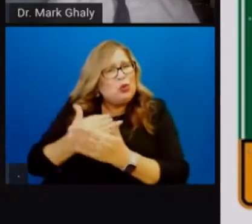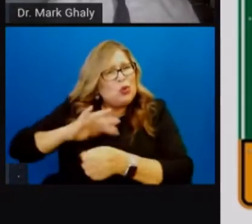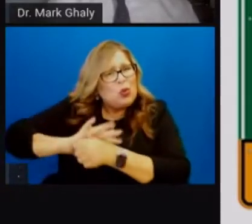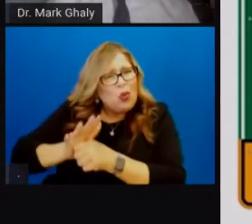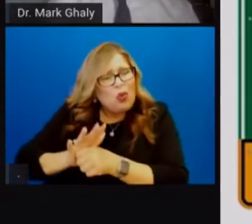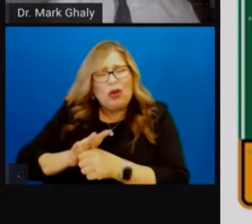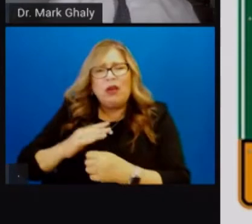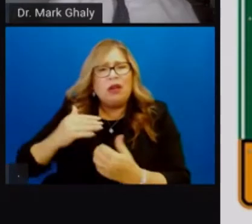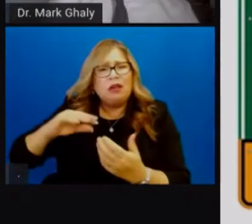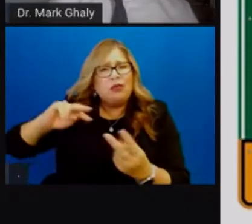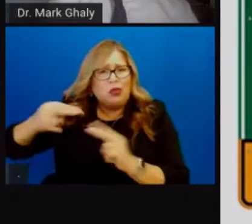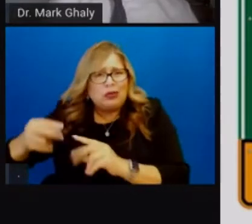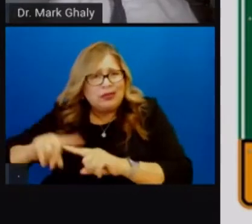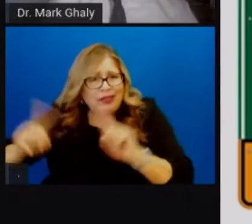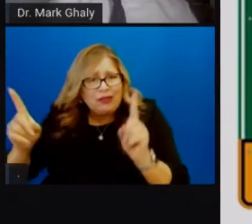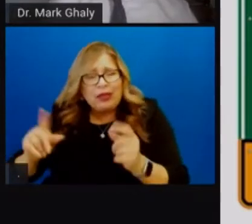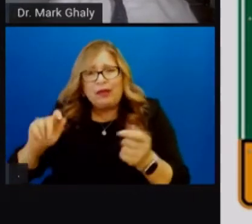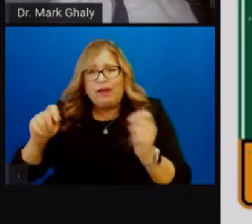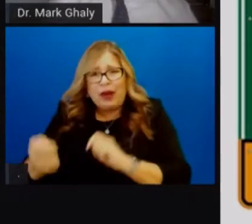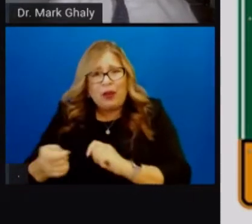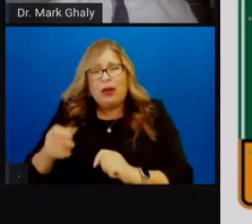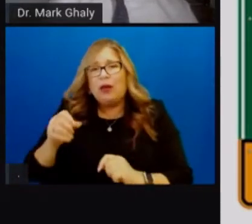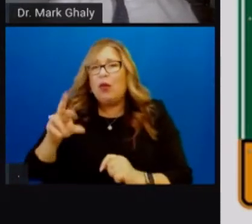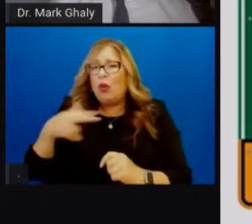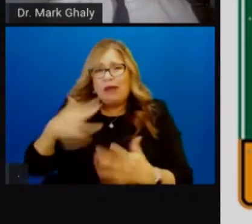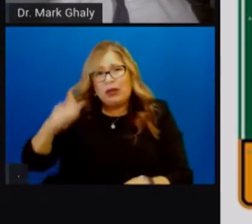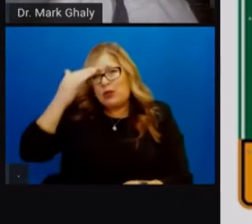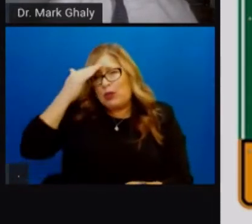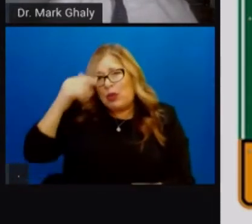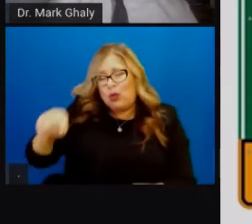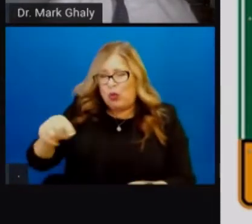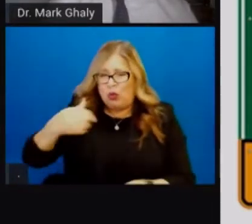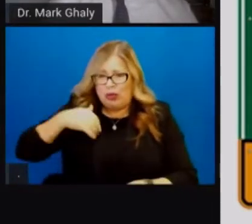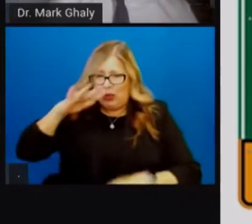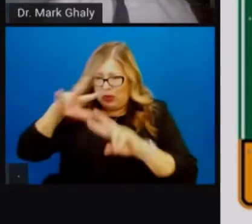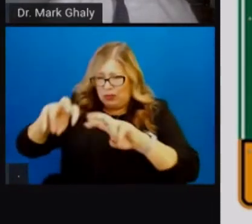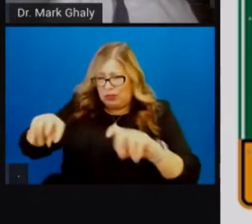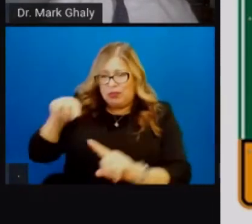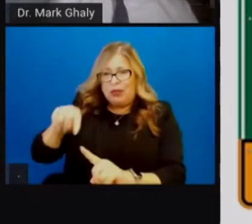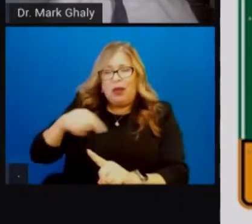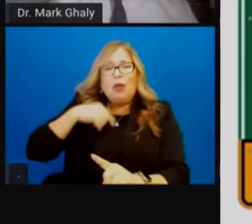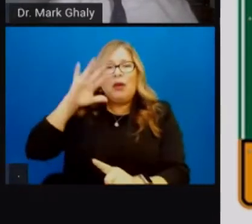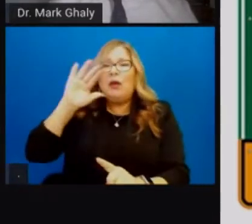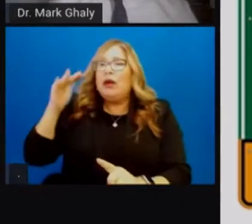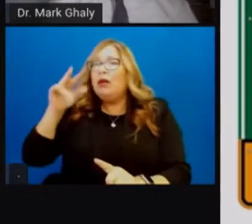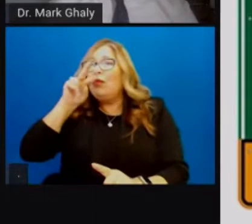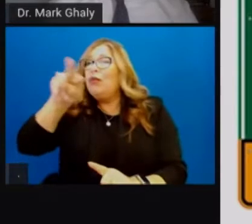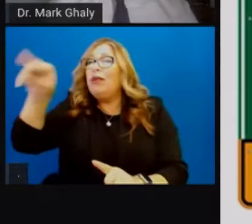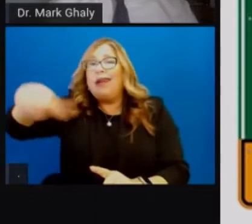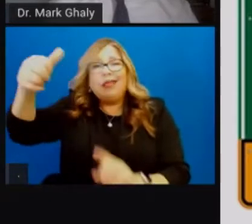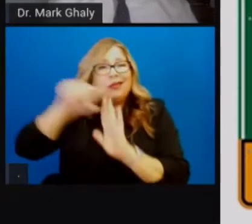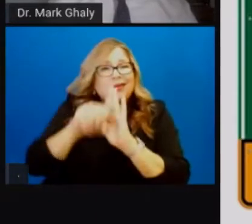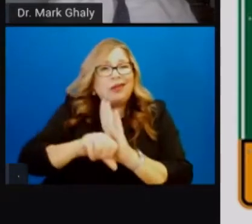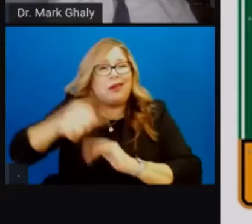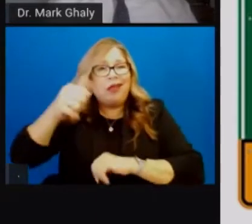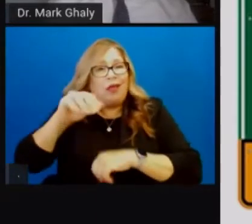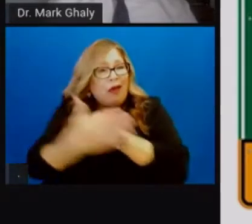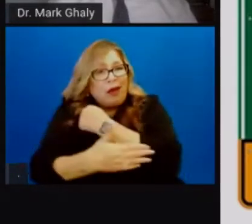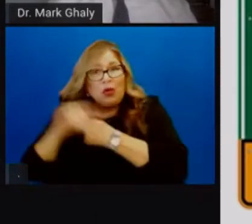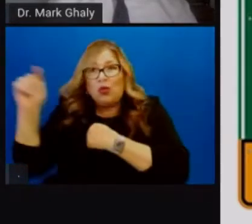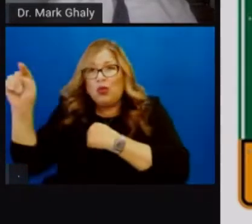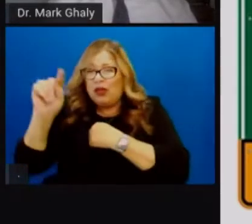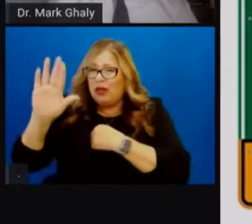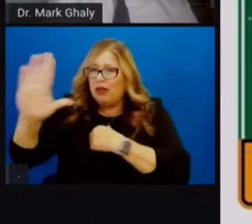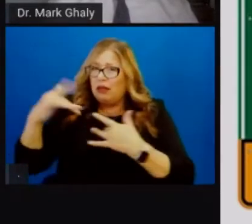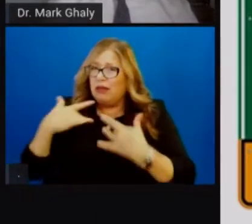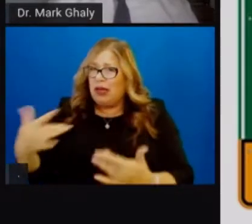concern and uncertainty? What are other states, other nations experiencing when that surge comes? And what are we seeing with our data